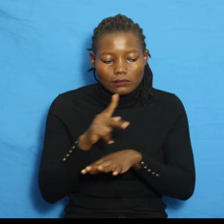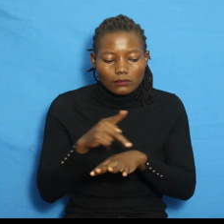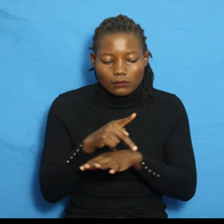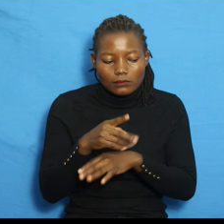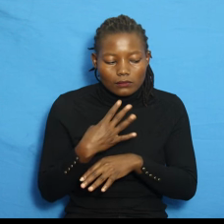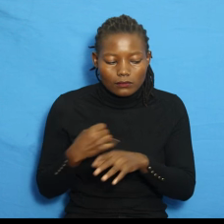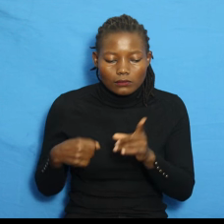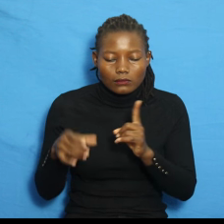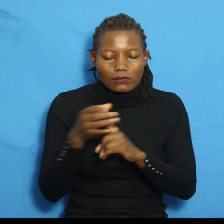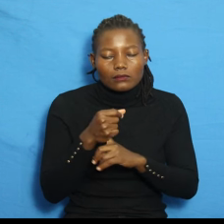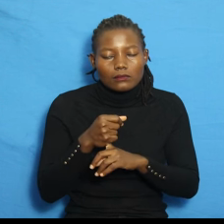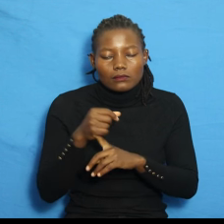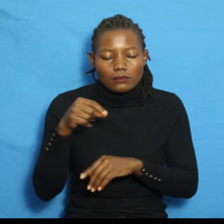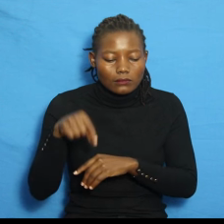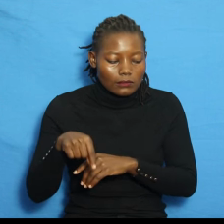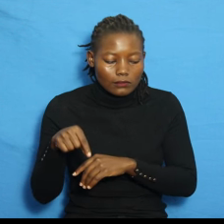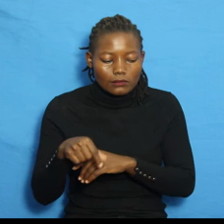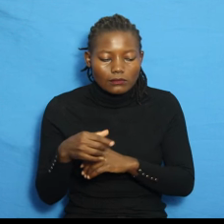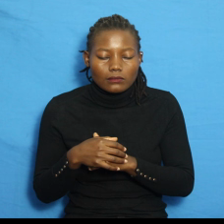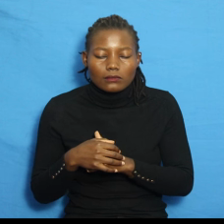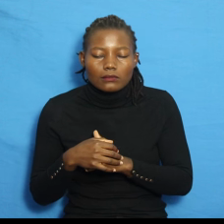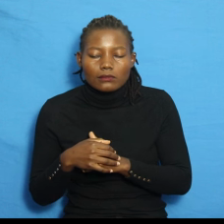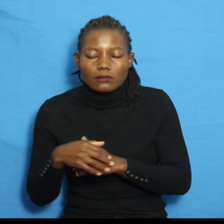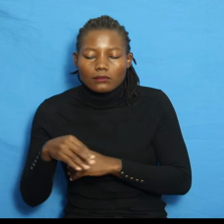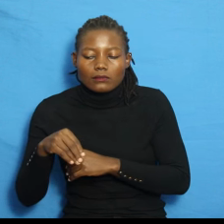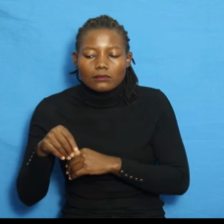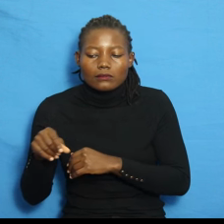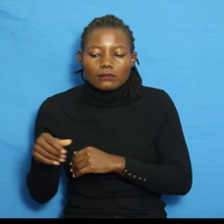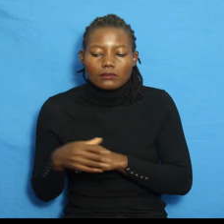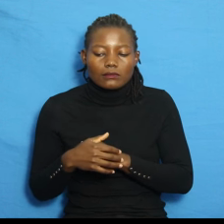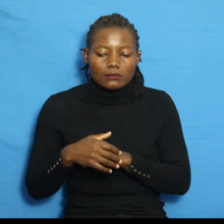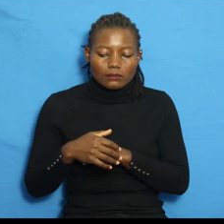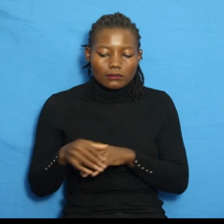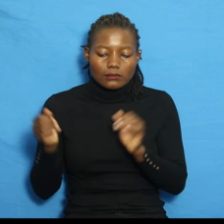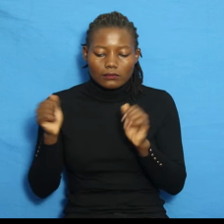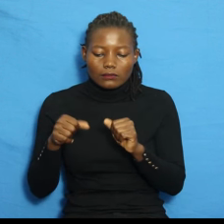understand some of these principles in order to achieve that quality